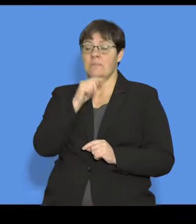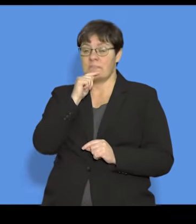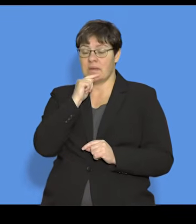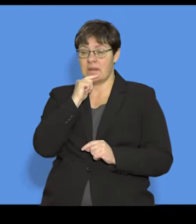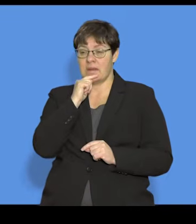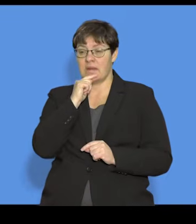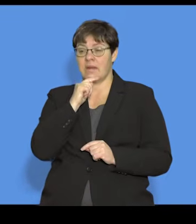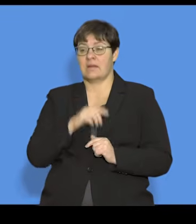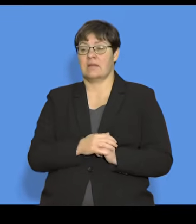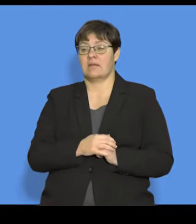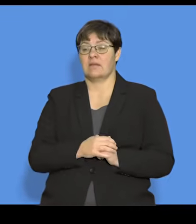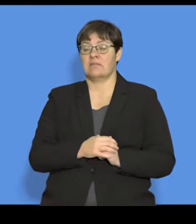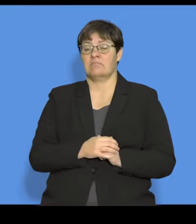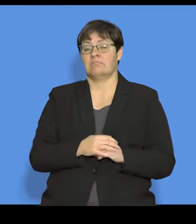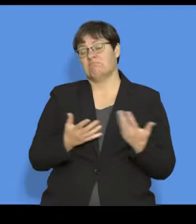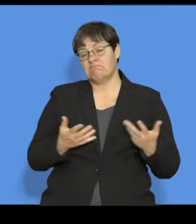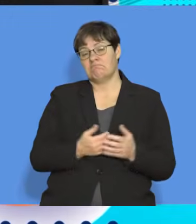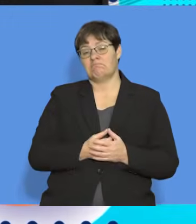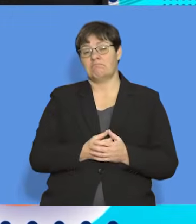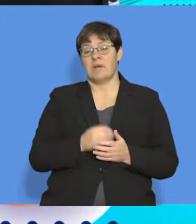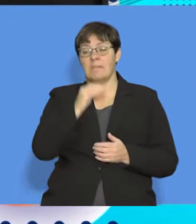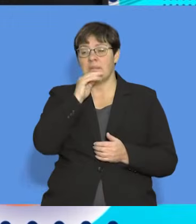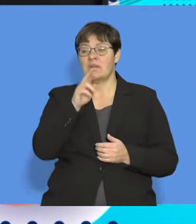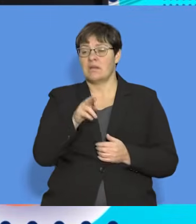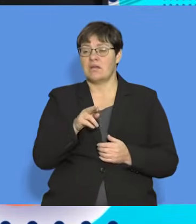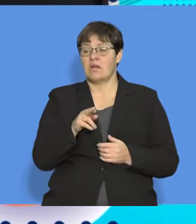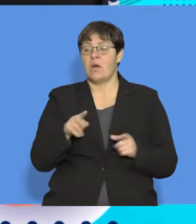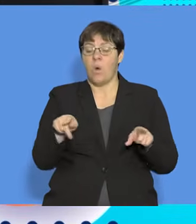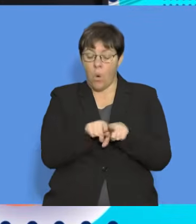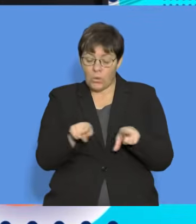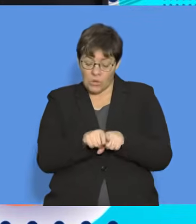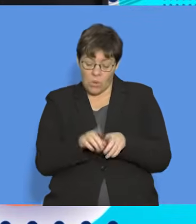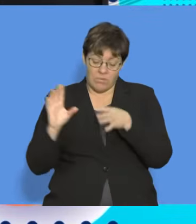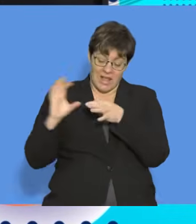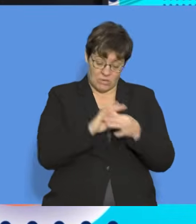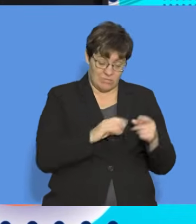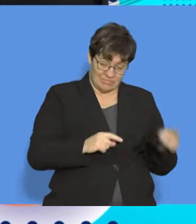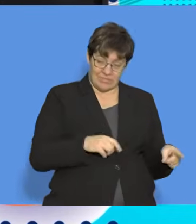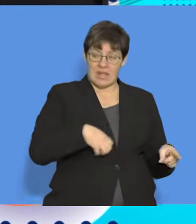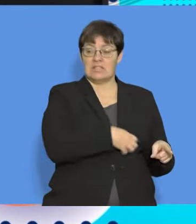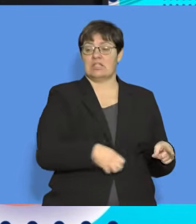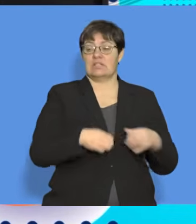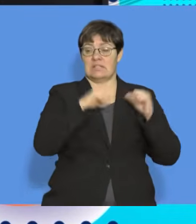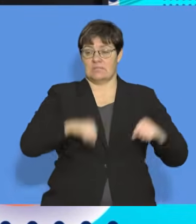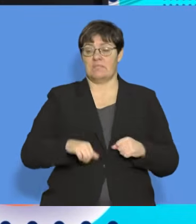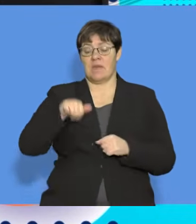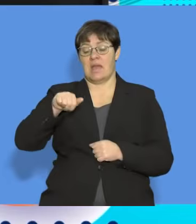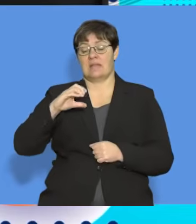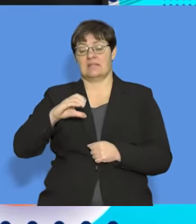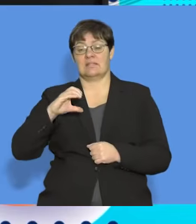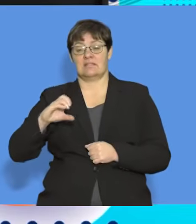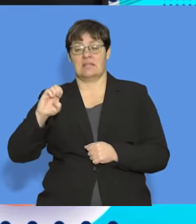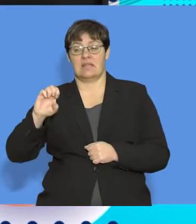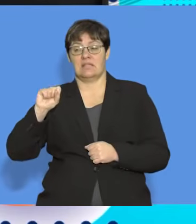accessory organs. So accessory would essentially refer to things also associated with the digestive system. They may have